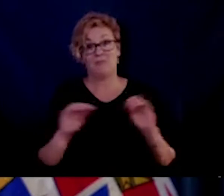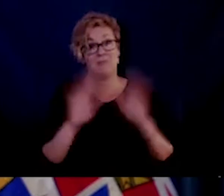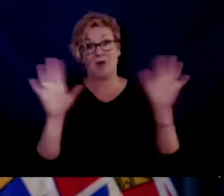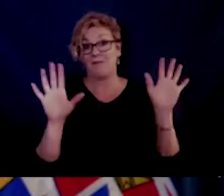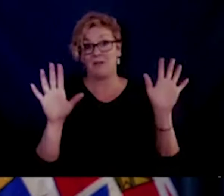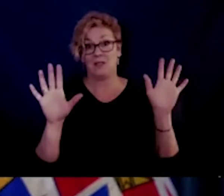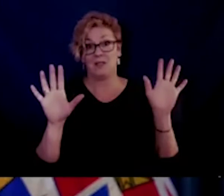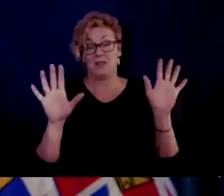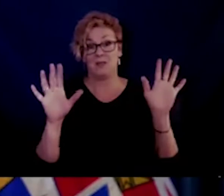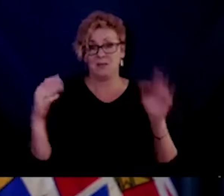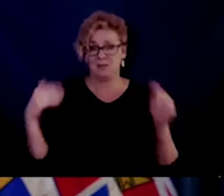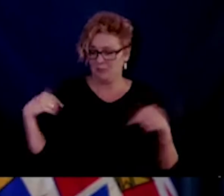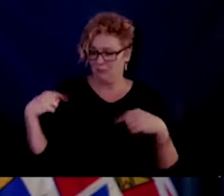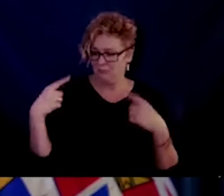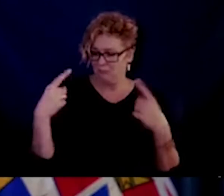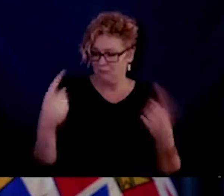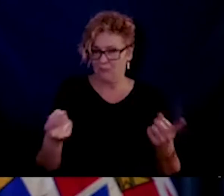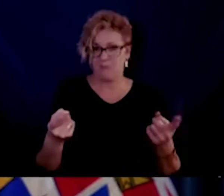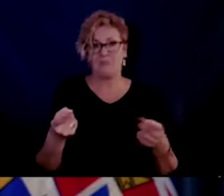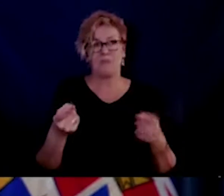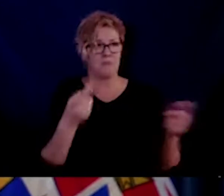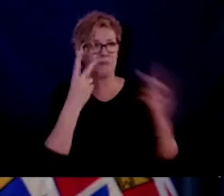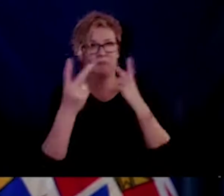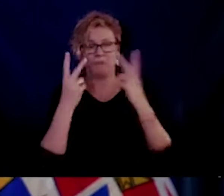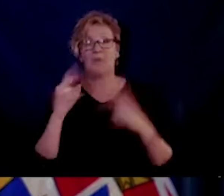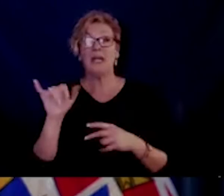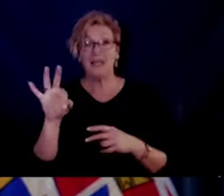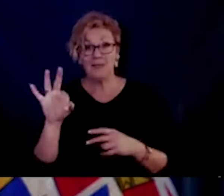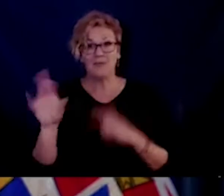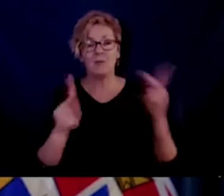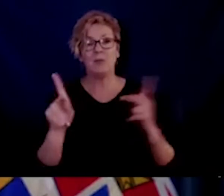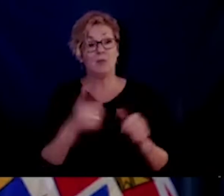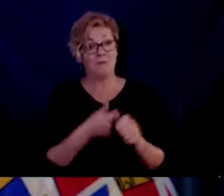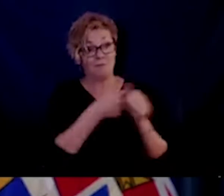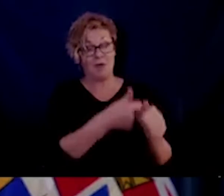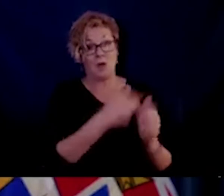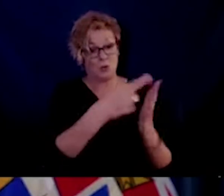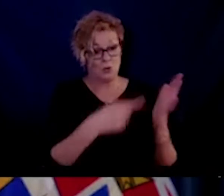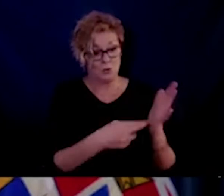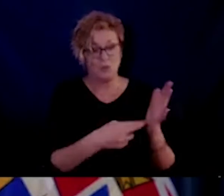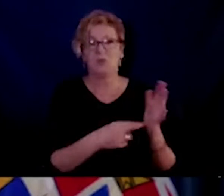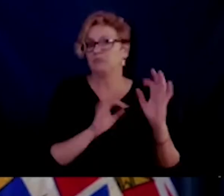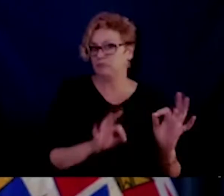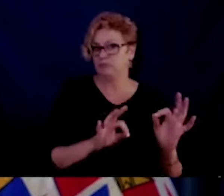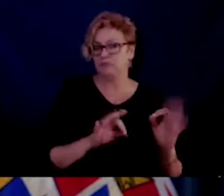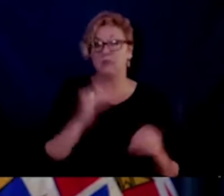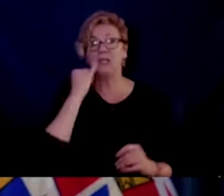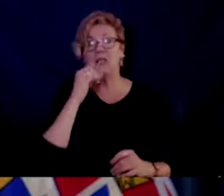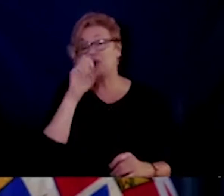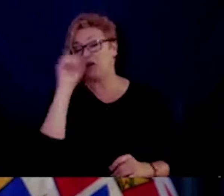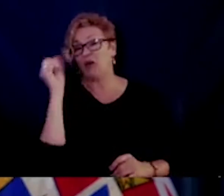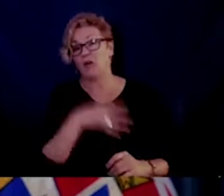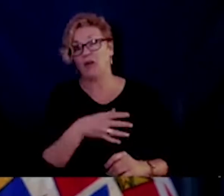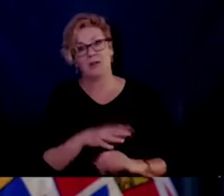that it doesn't apply to me, and that it's okay if we are okay in the church and at the gravesite, but then